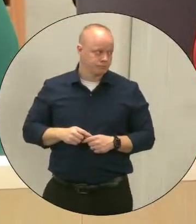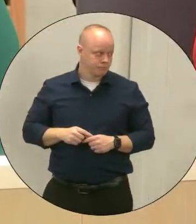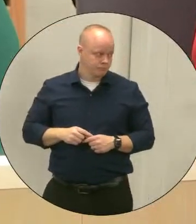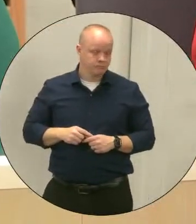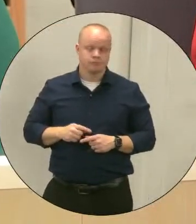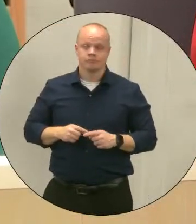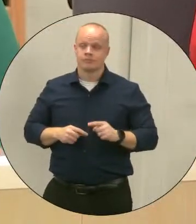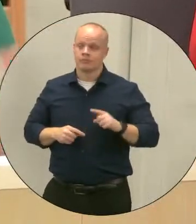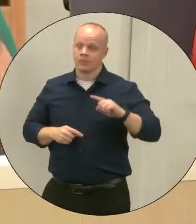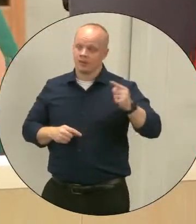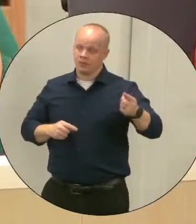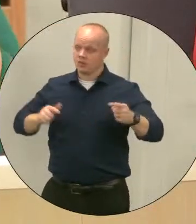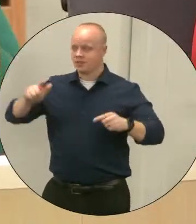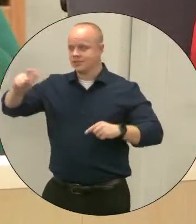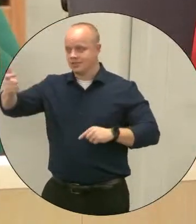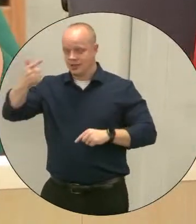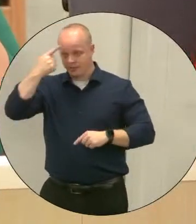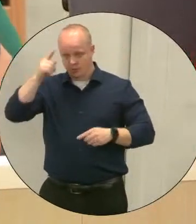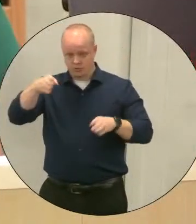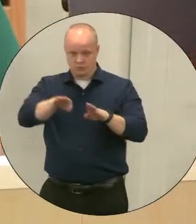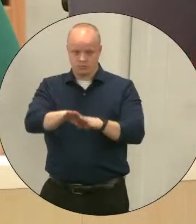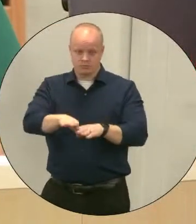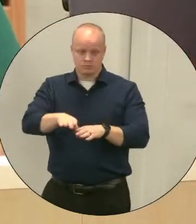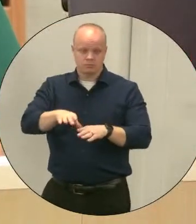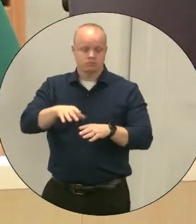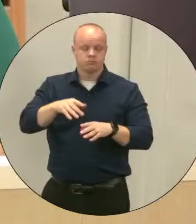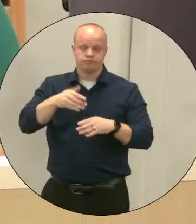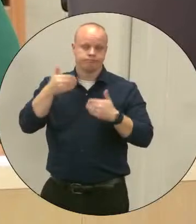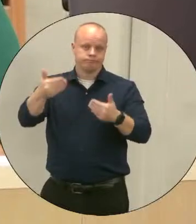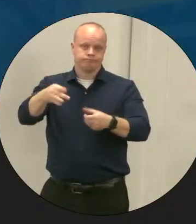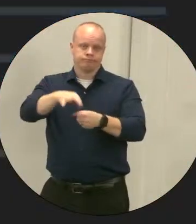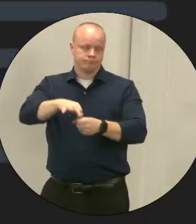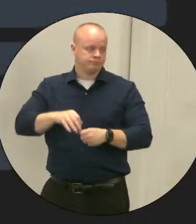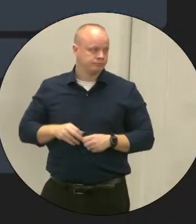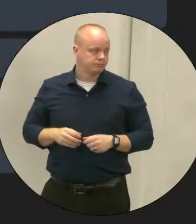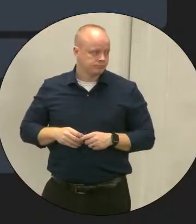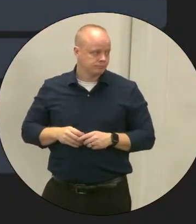I have a first and a second for adjournment. Please cast your votes.